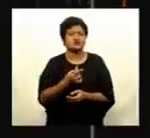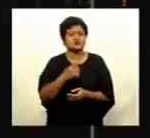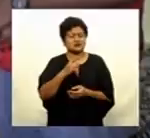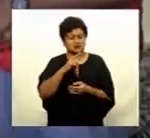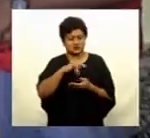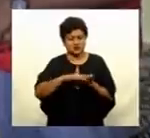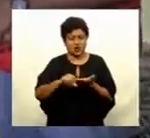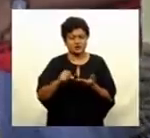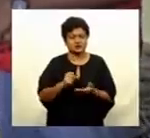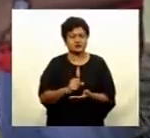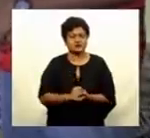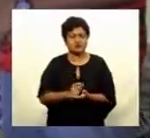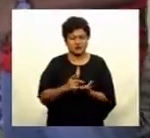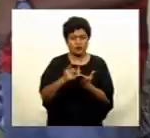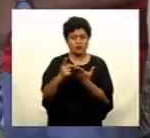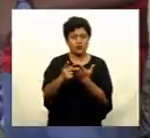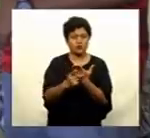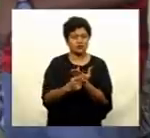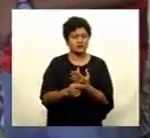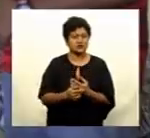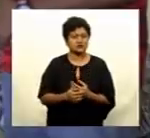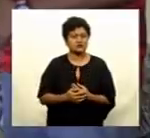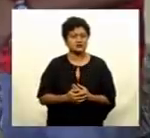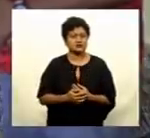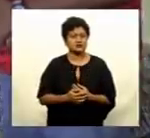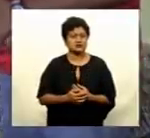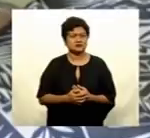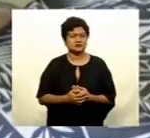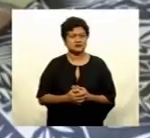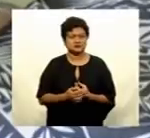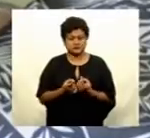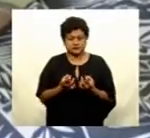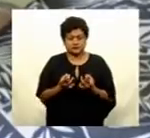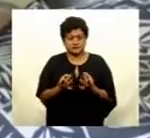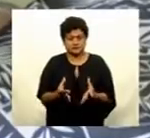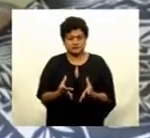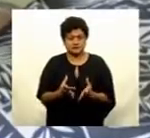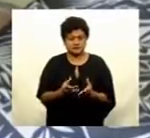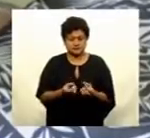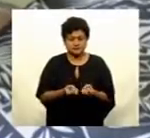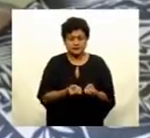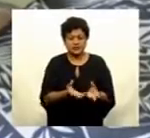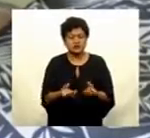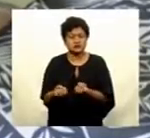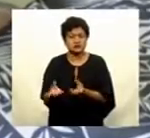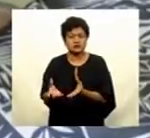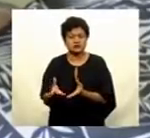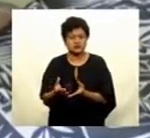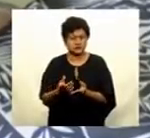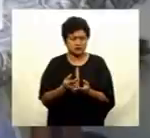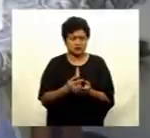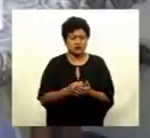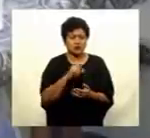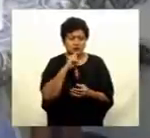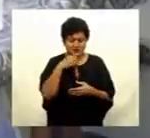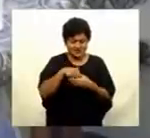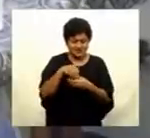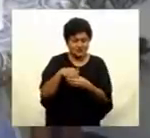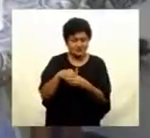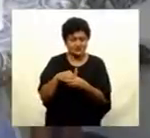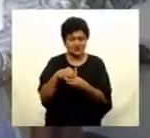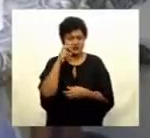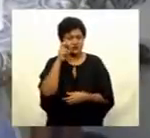more. This is the start of the distribution, which will also include training and awareness of